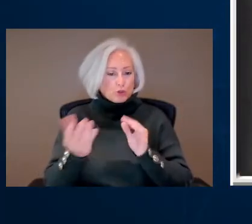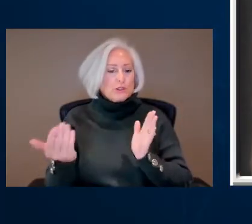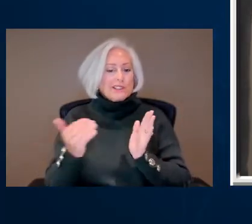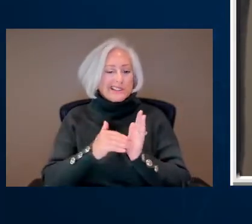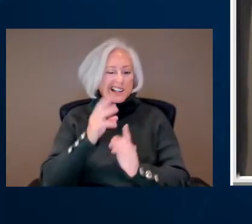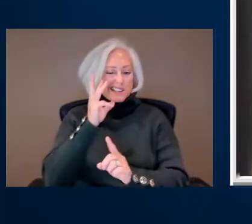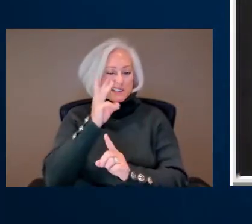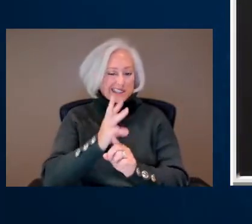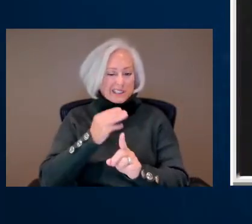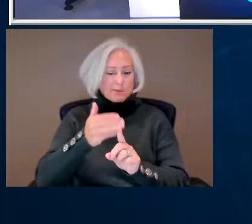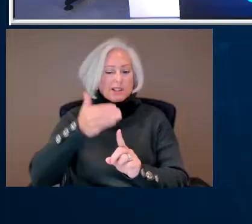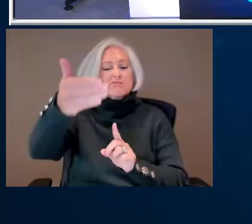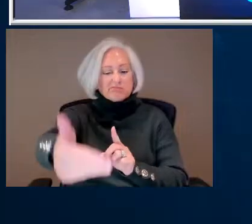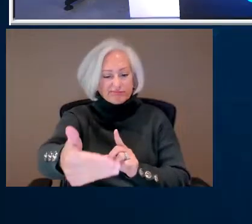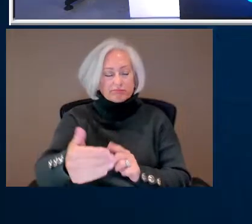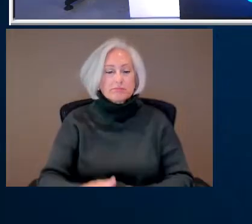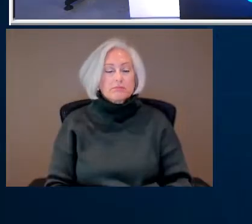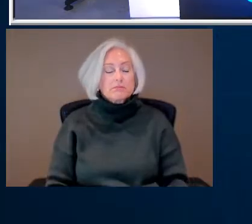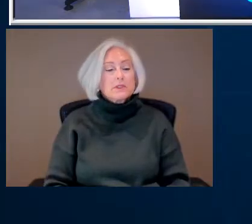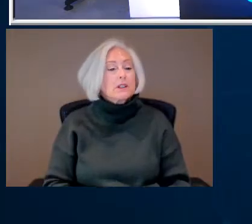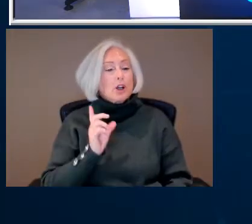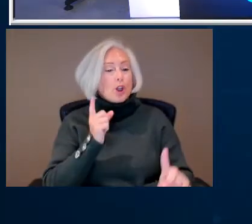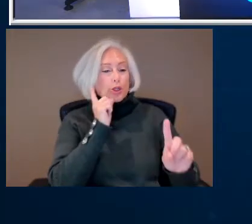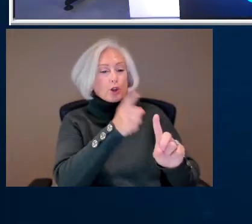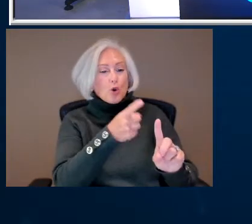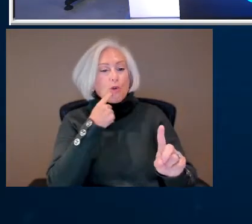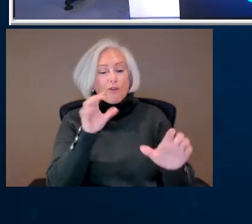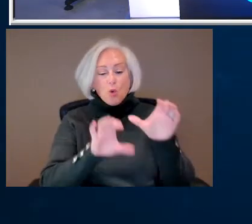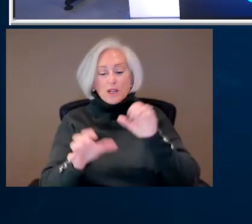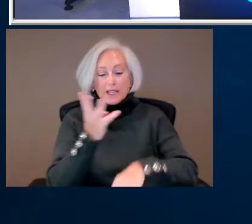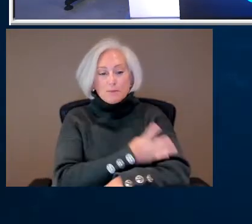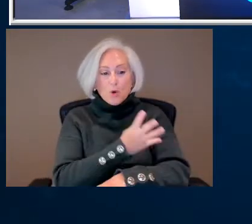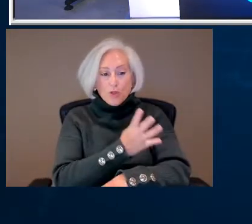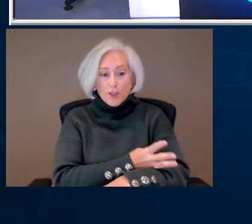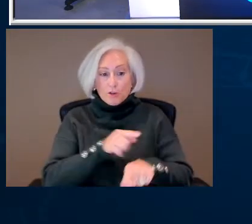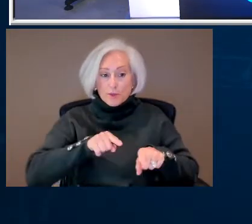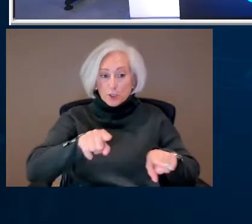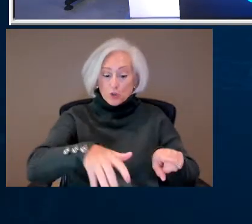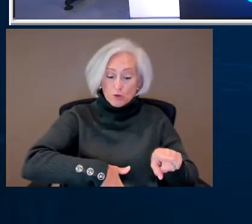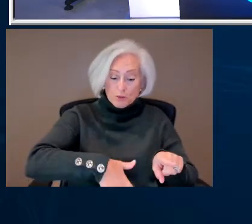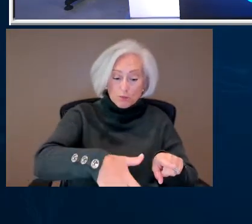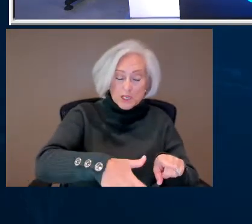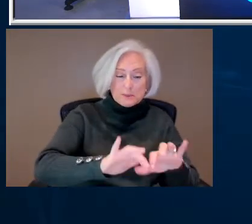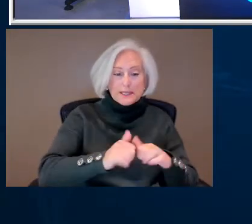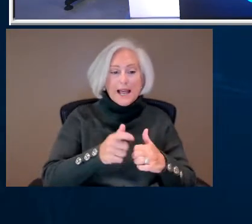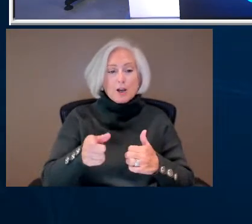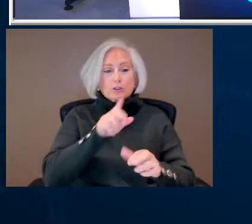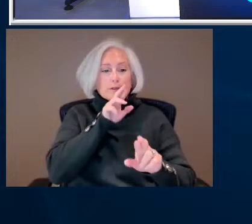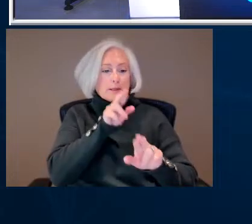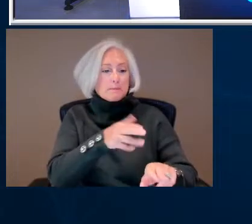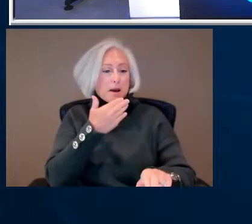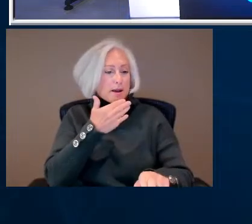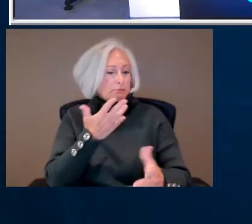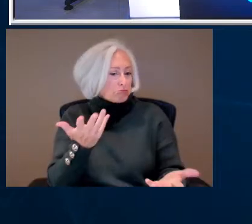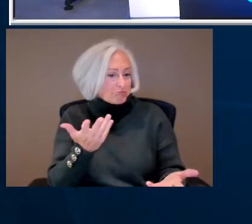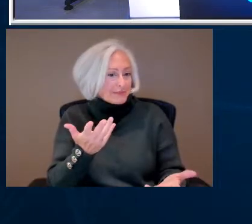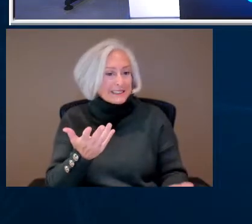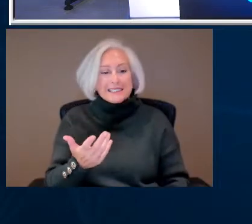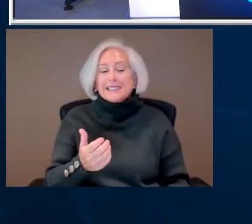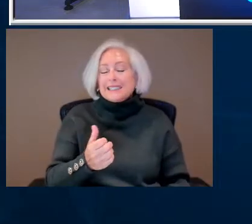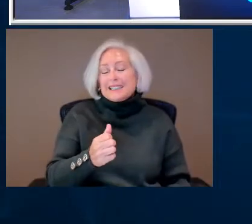of chemotherapy during Reggie's pregnancy, and how did she respond to it? Yeah, I mean, I couldn't have said it better. I didn't want to speak for Reggie